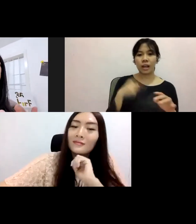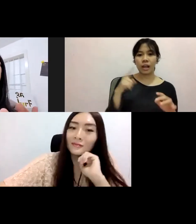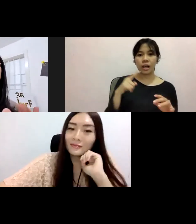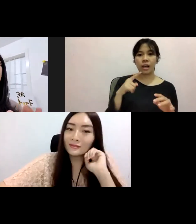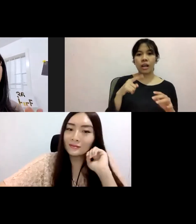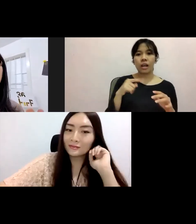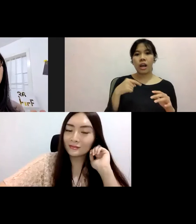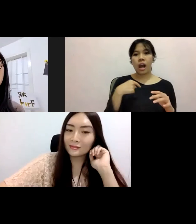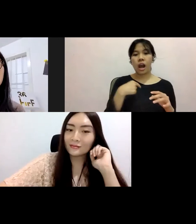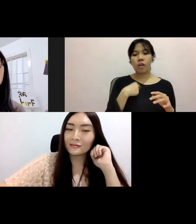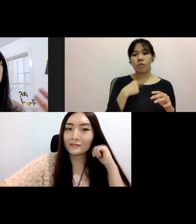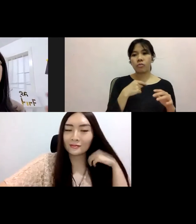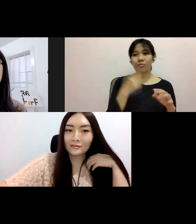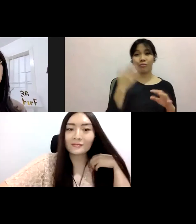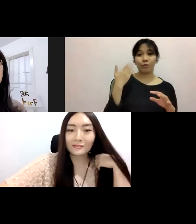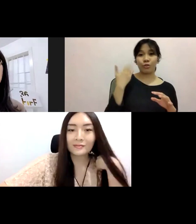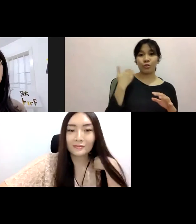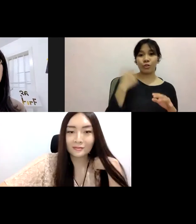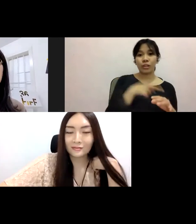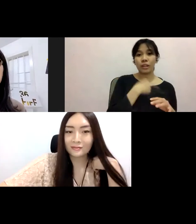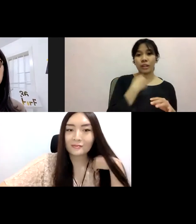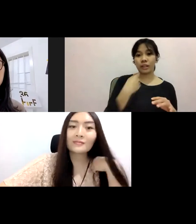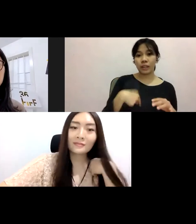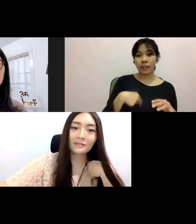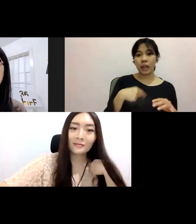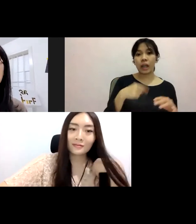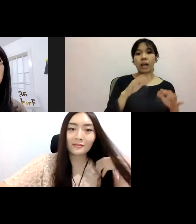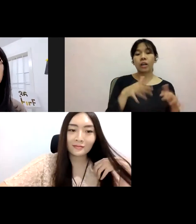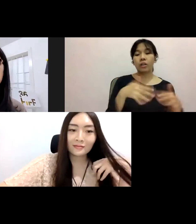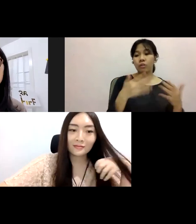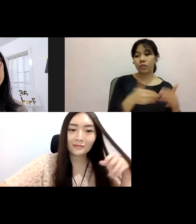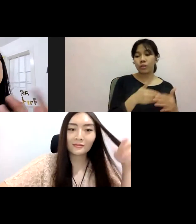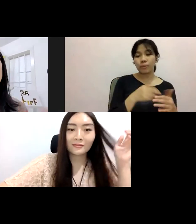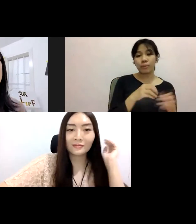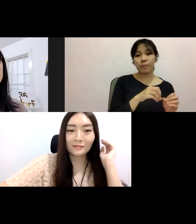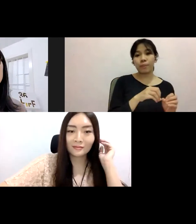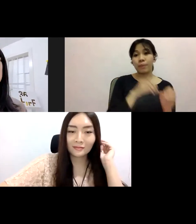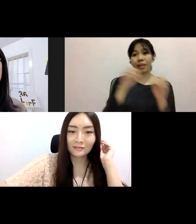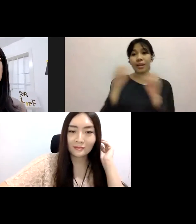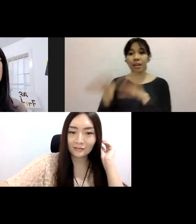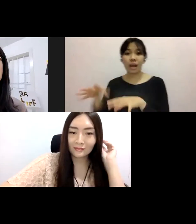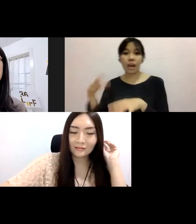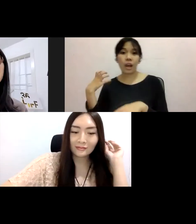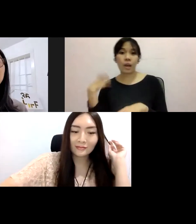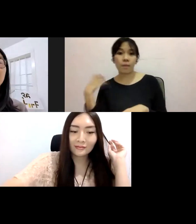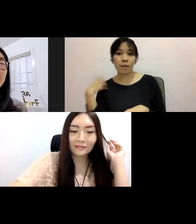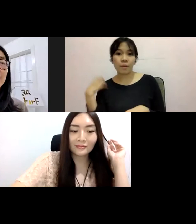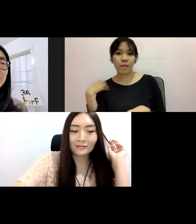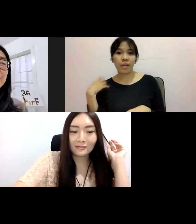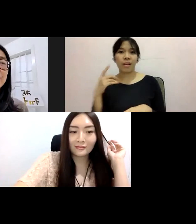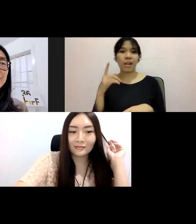subtropical area in China, so there's no winter essentially.